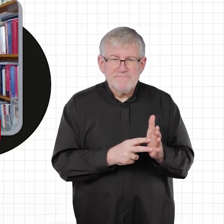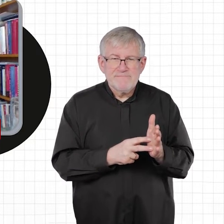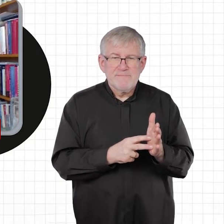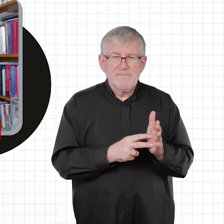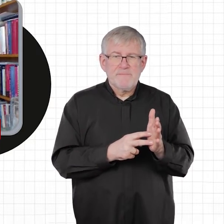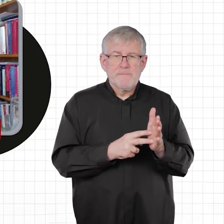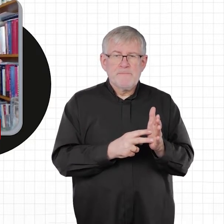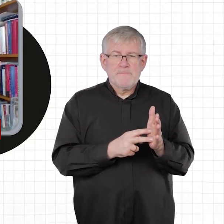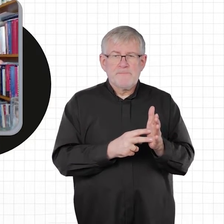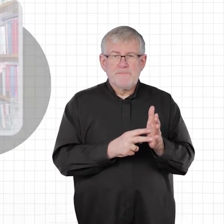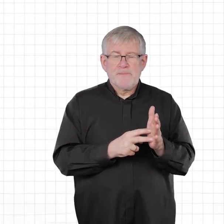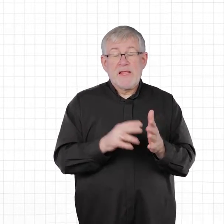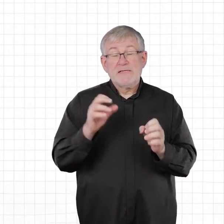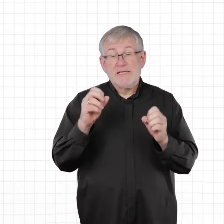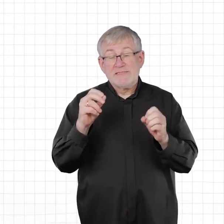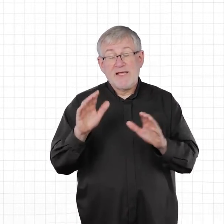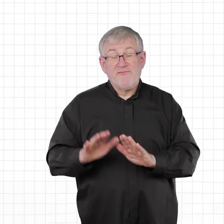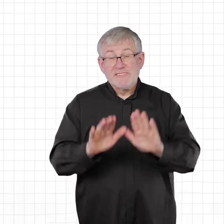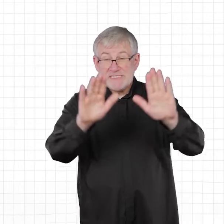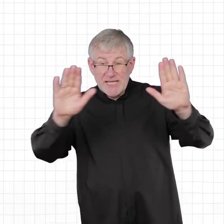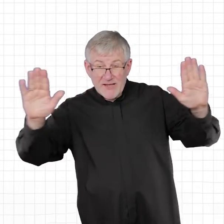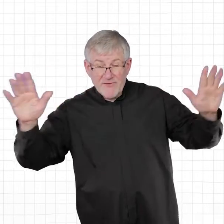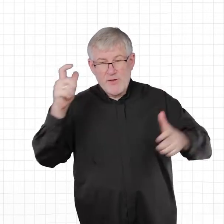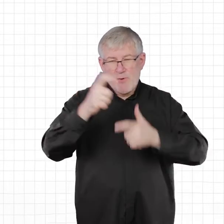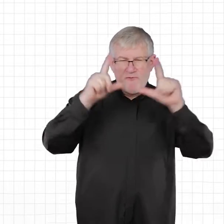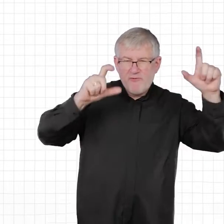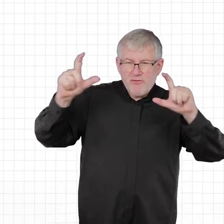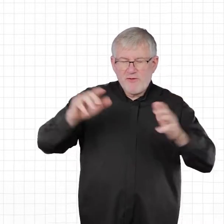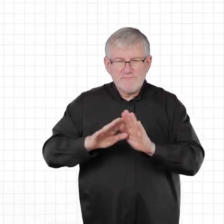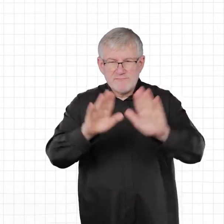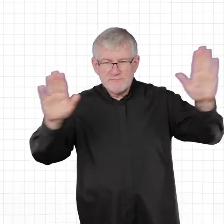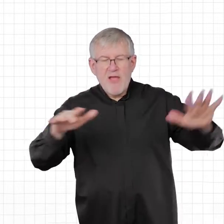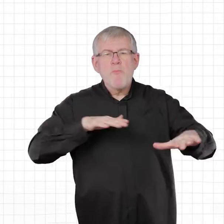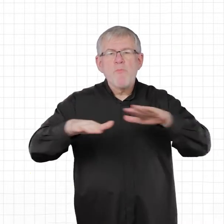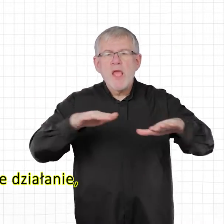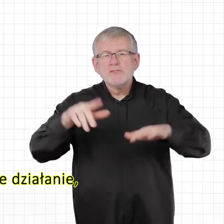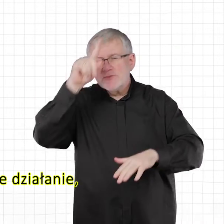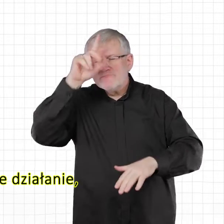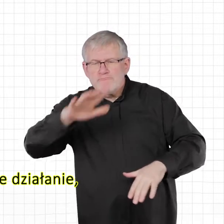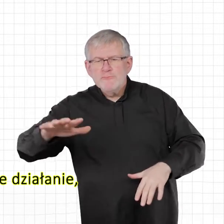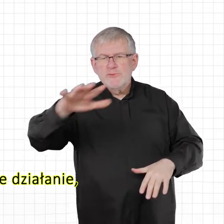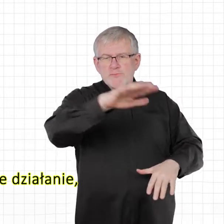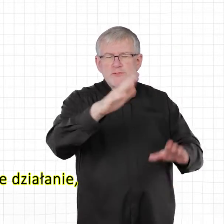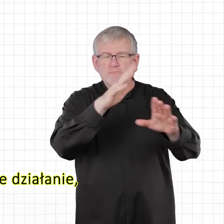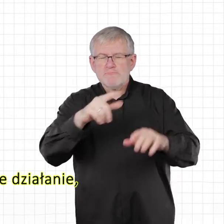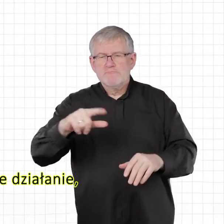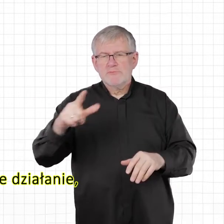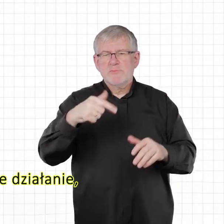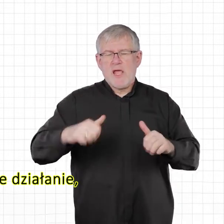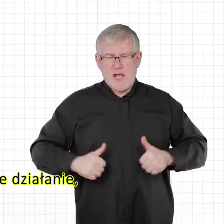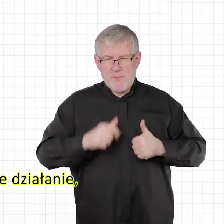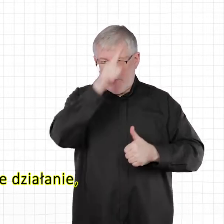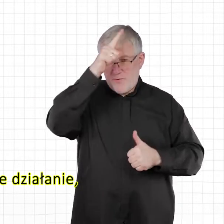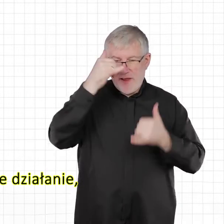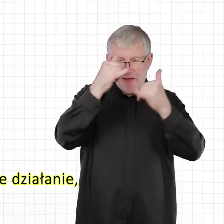like she mentioned. It doesn't necessarily have to be taught like you teach them mathematics or history. They need to participate. They need to